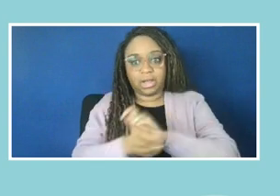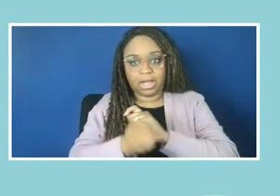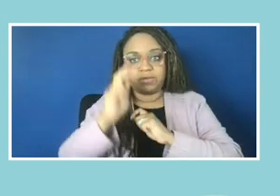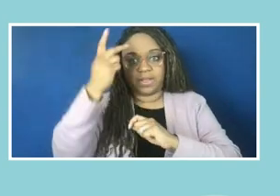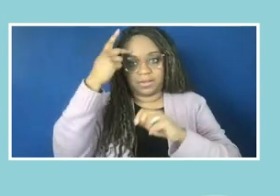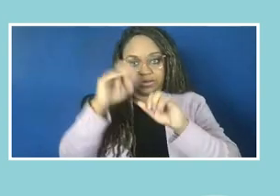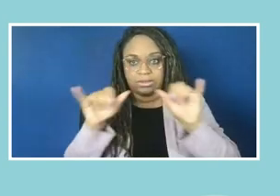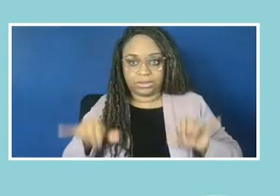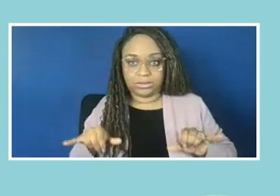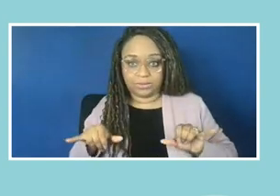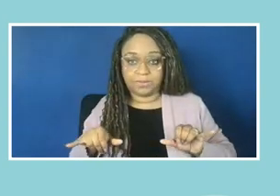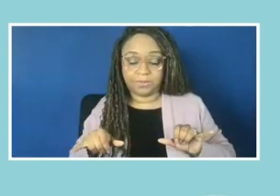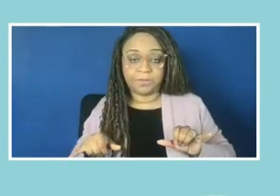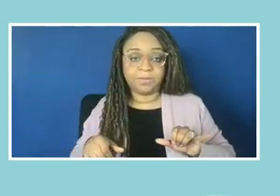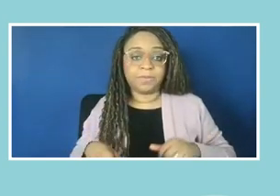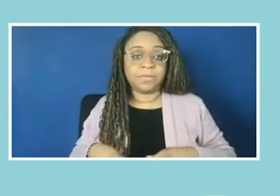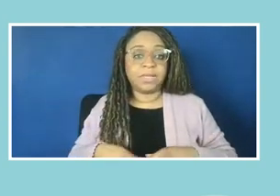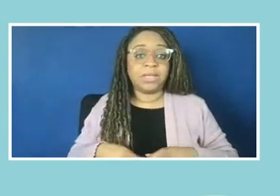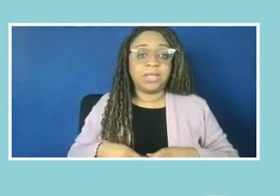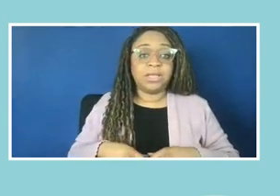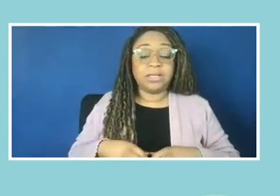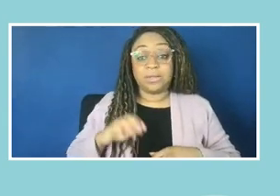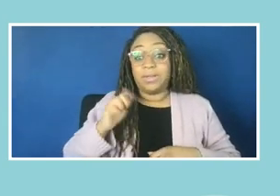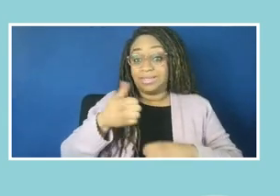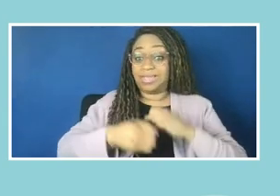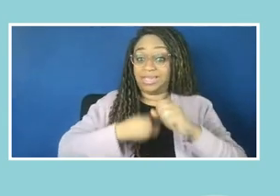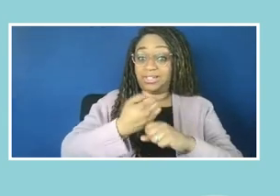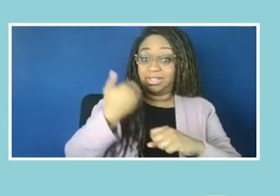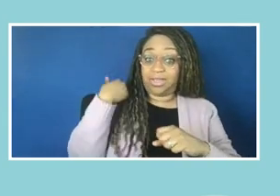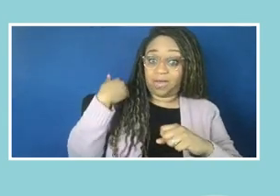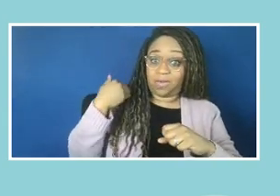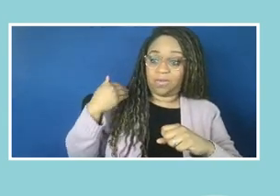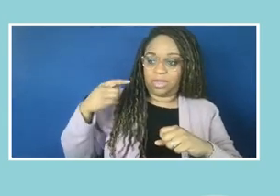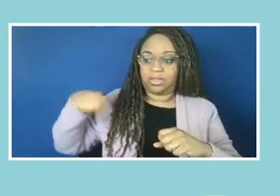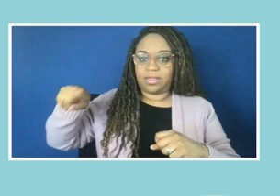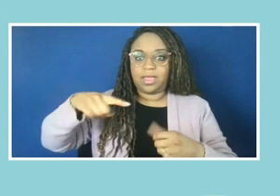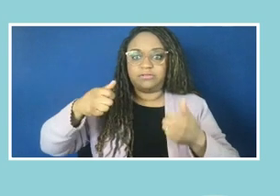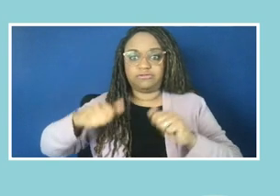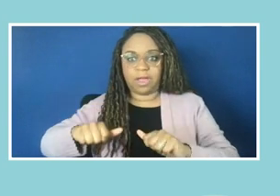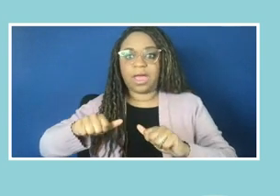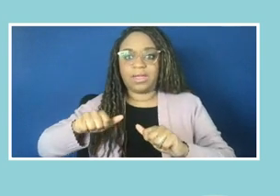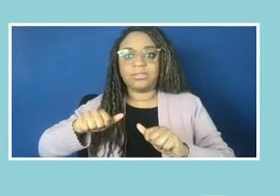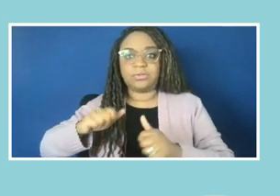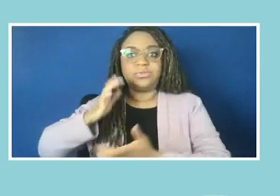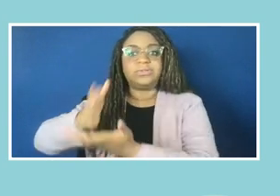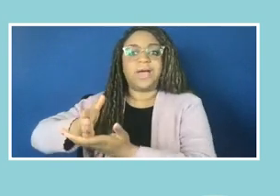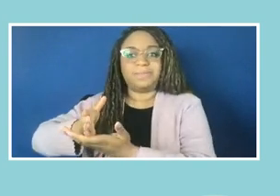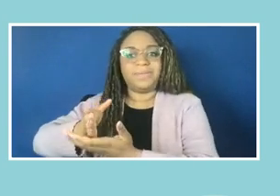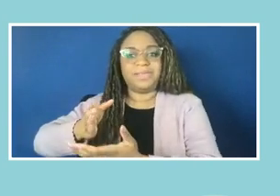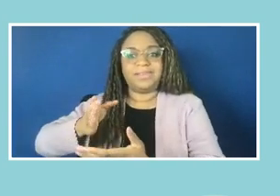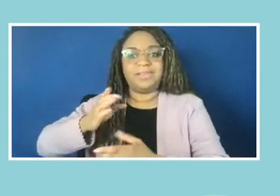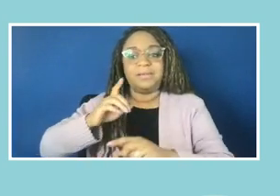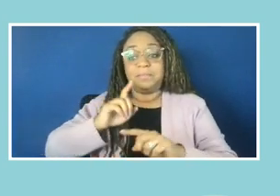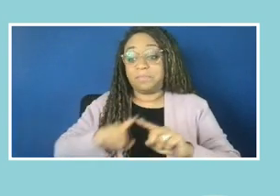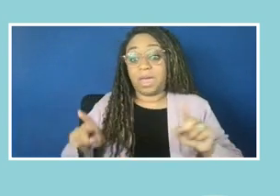by the way, they basically tried to shut it down. They did shut it down. But that wasn't the end of it, as we see 10 years later, still talking about it.